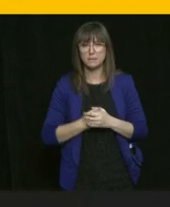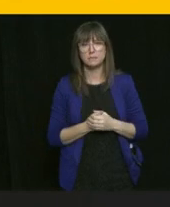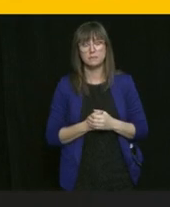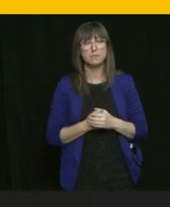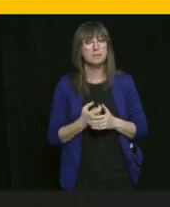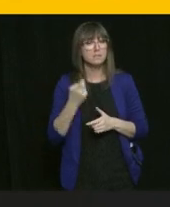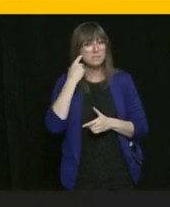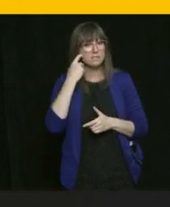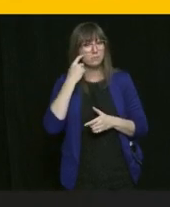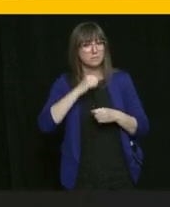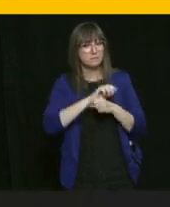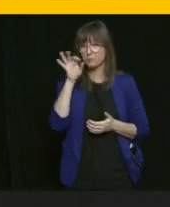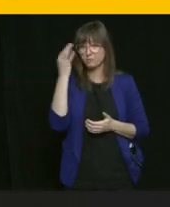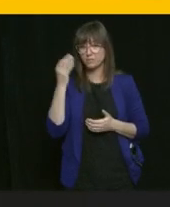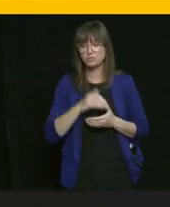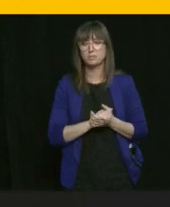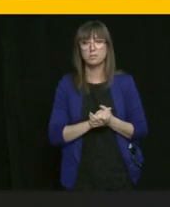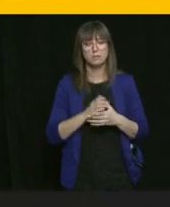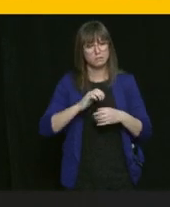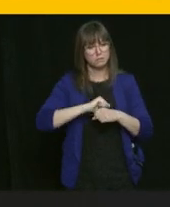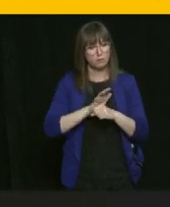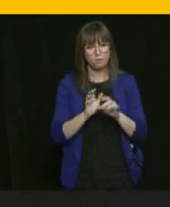recent outbreaks are mainly linked.